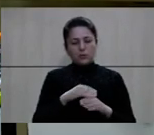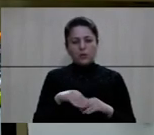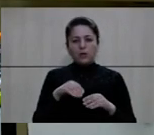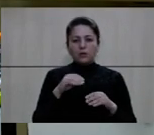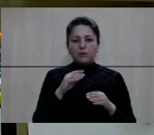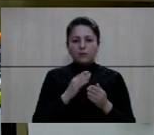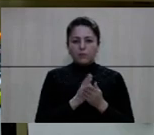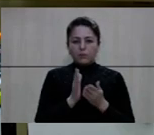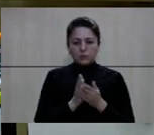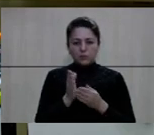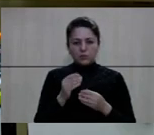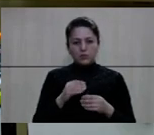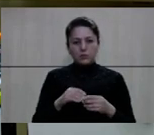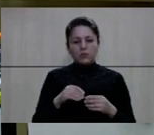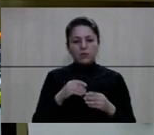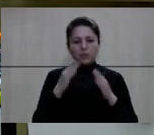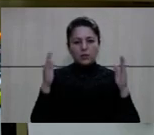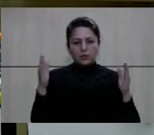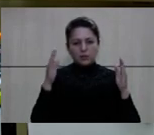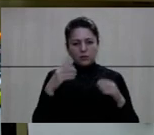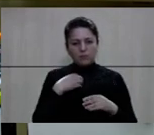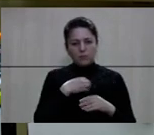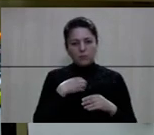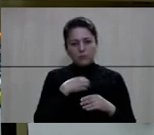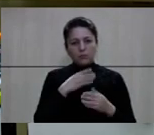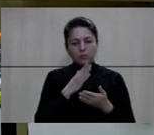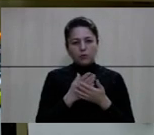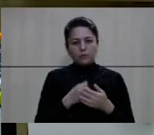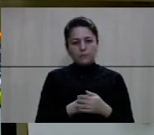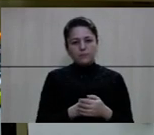ham katta ahamiyatga ega hisoblanadi.